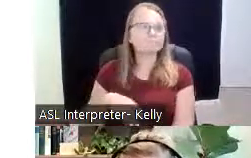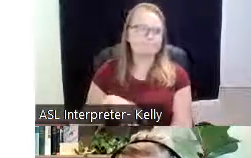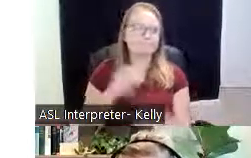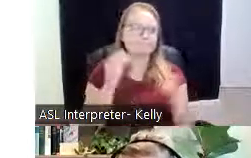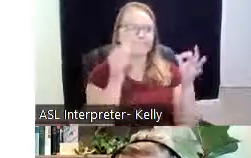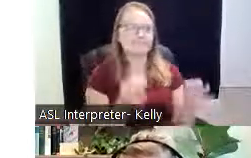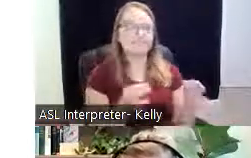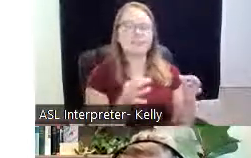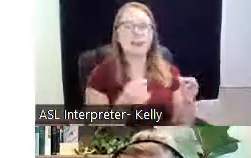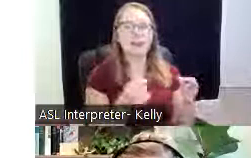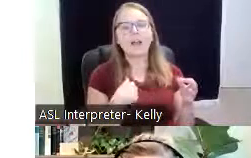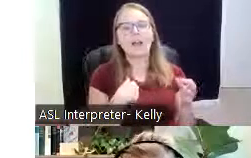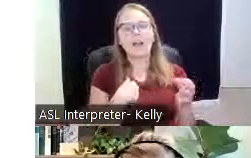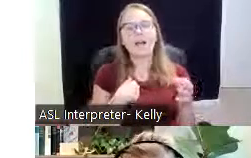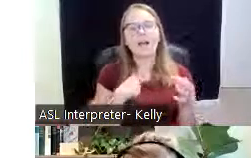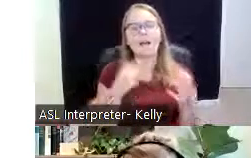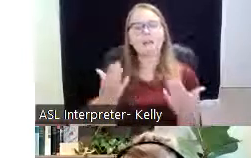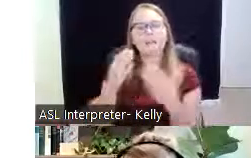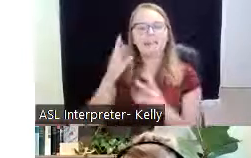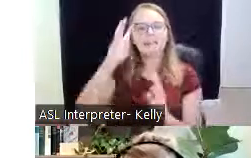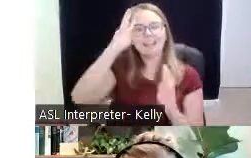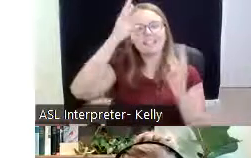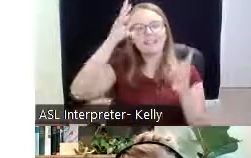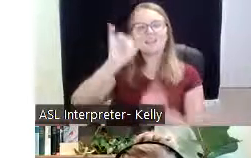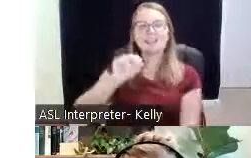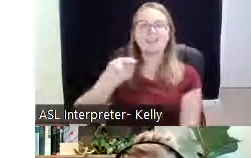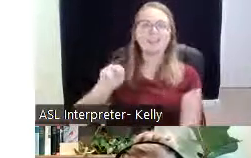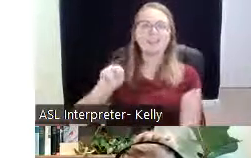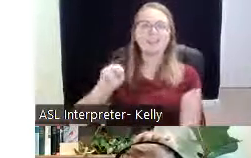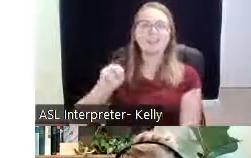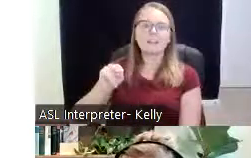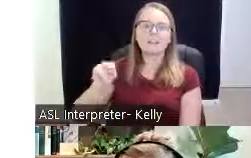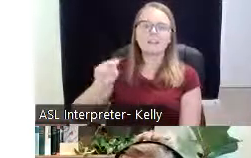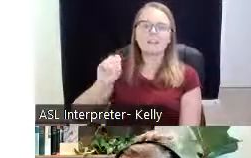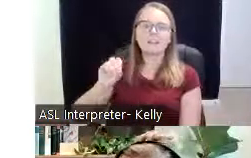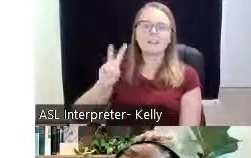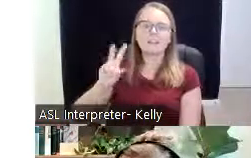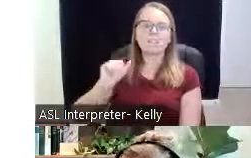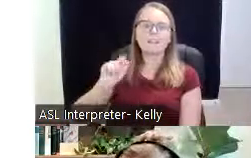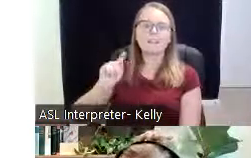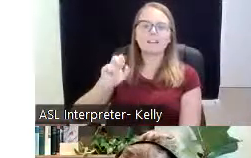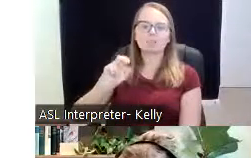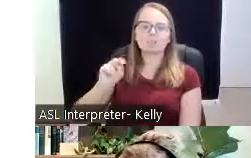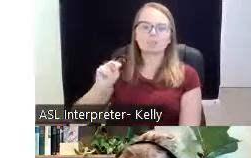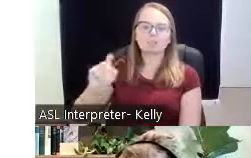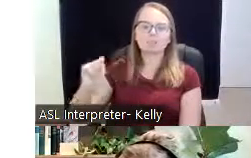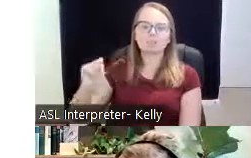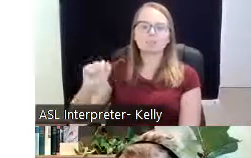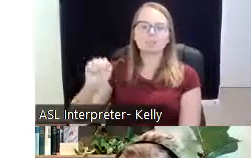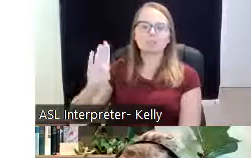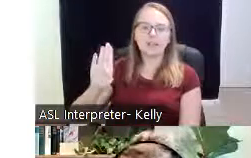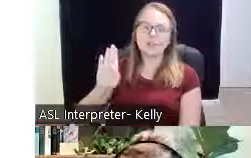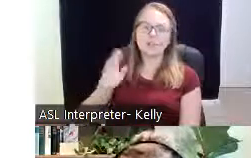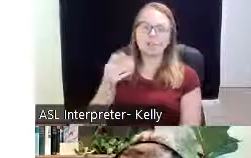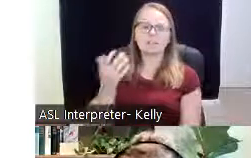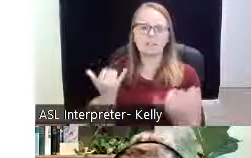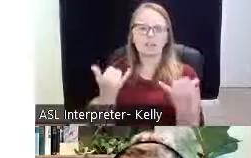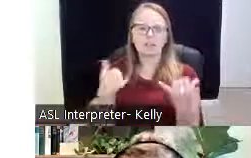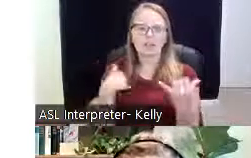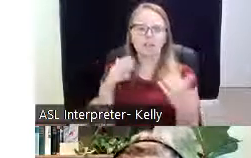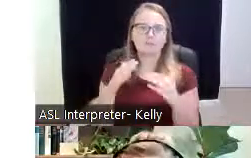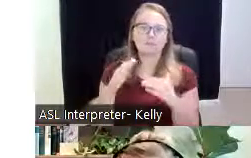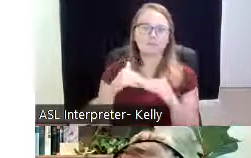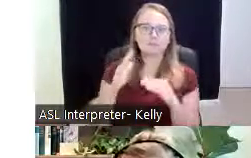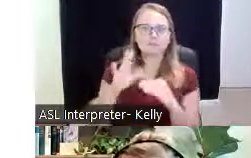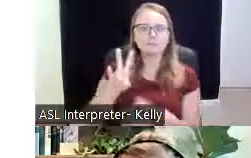suggest the Innovations Hub. We're really, really proud of that. It has a lot of great information. Again, more than 70 programs right now, and so we're